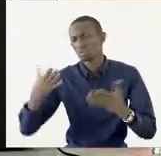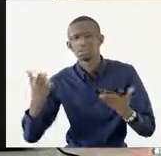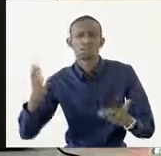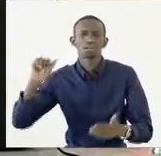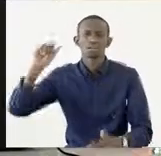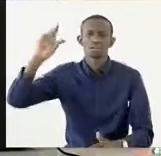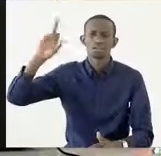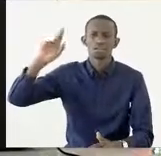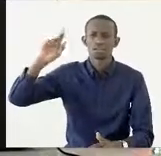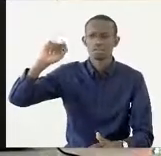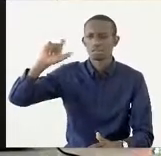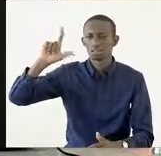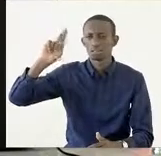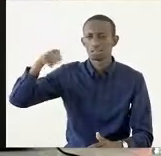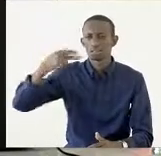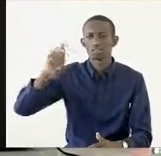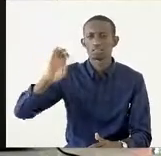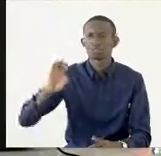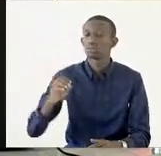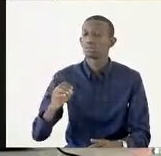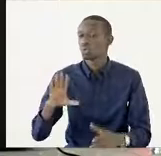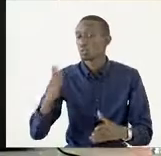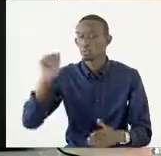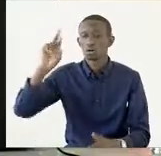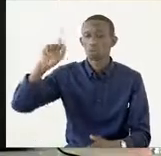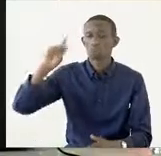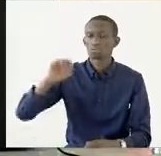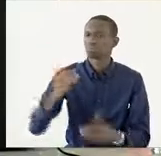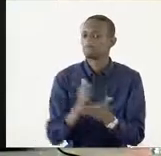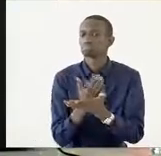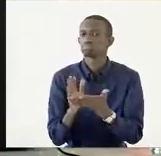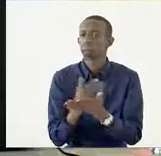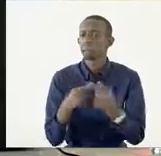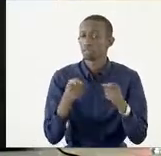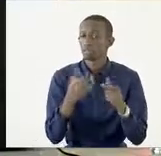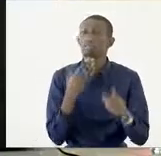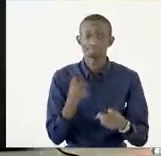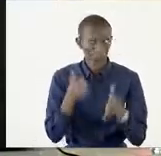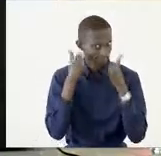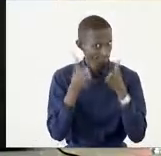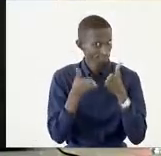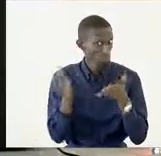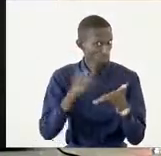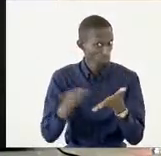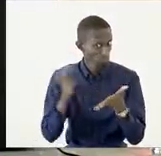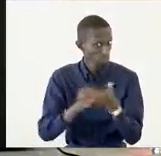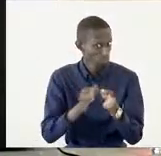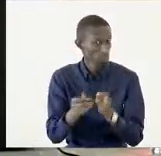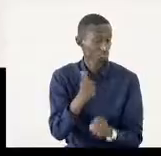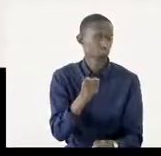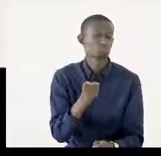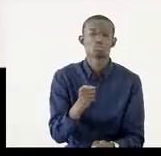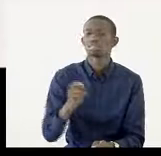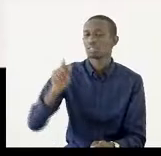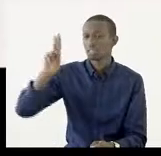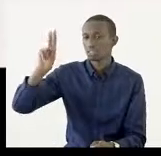or aromatic, are shared. But I just brought this one here to emphasize this, that